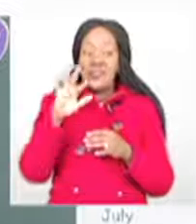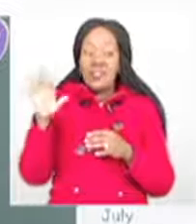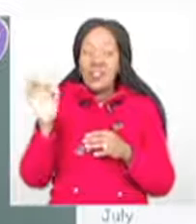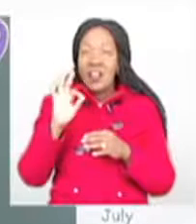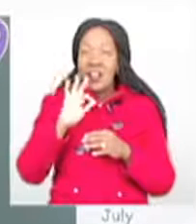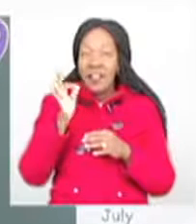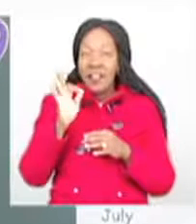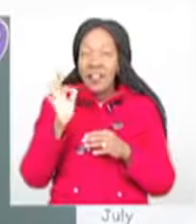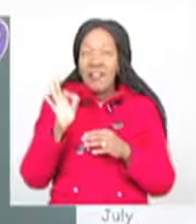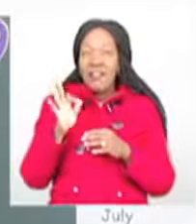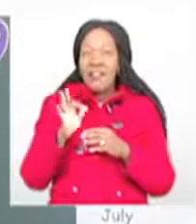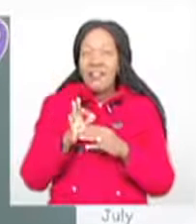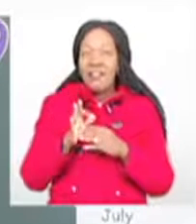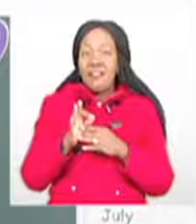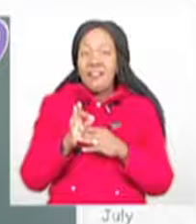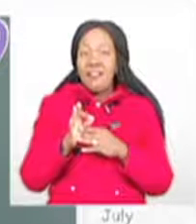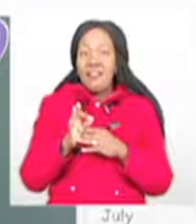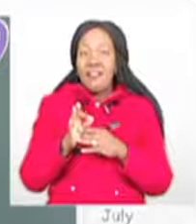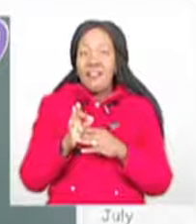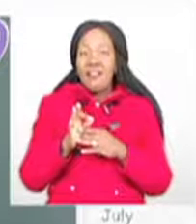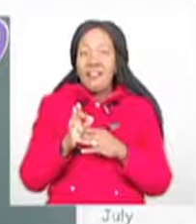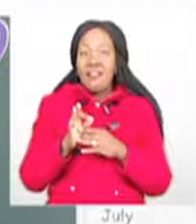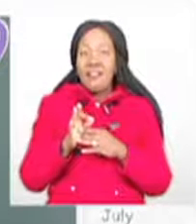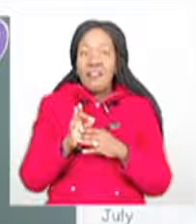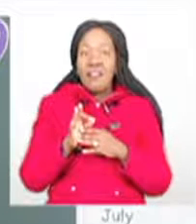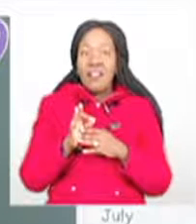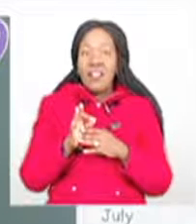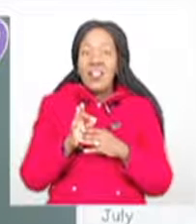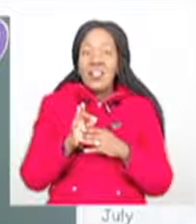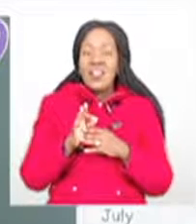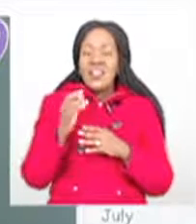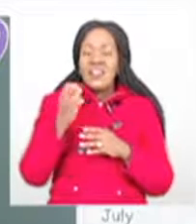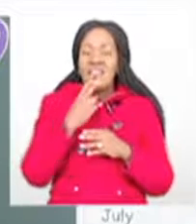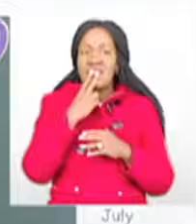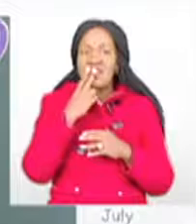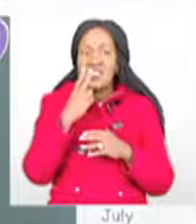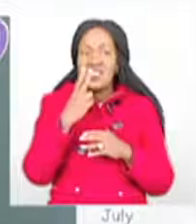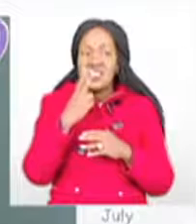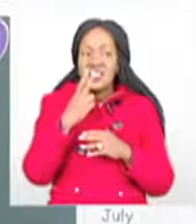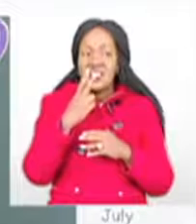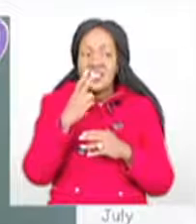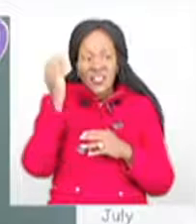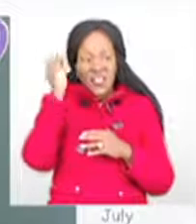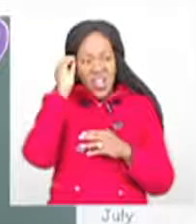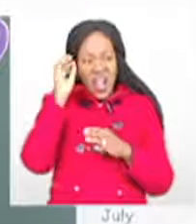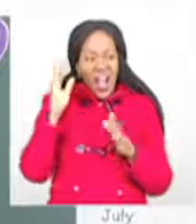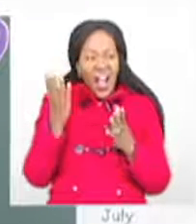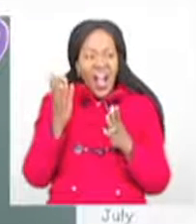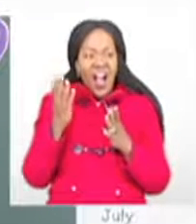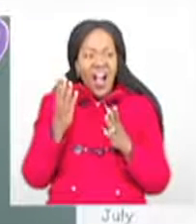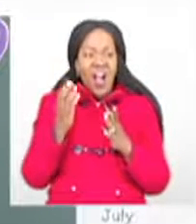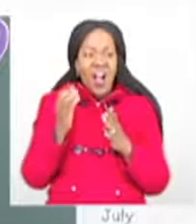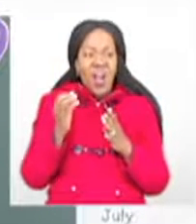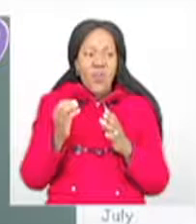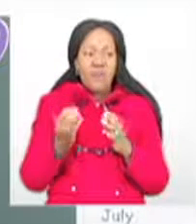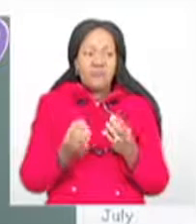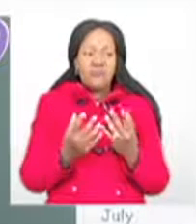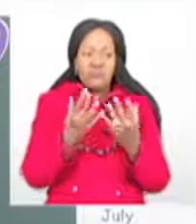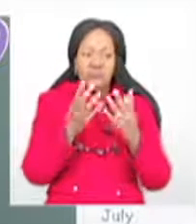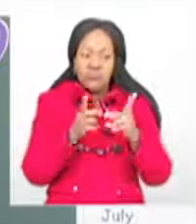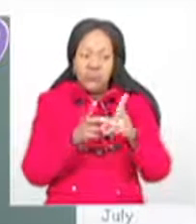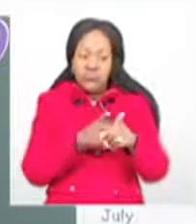Have you ever seen how the fireman fights the fire? He holds